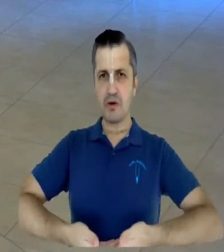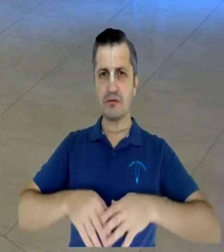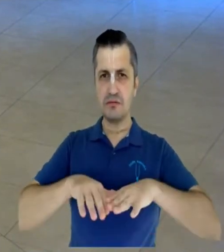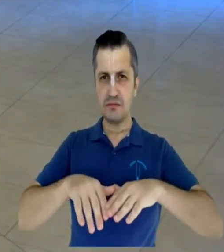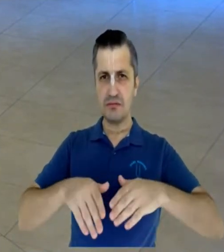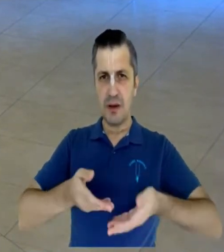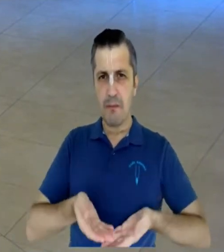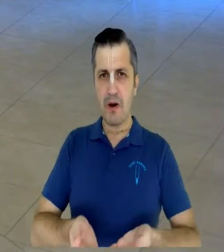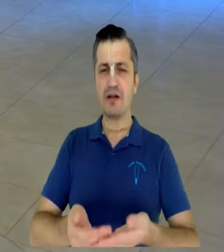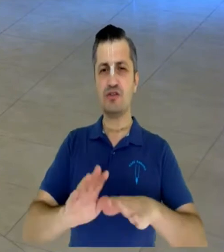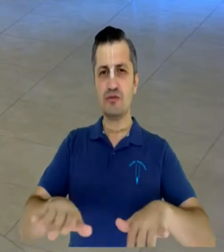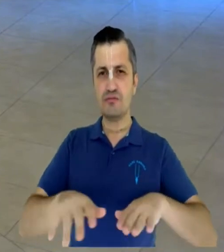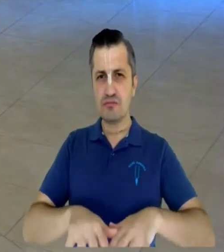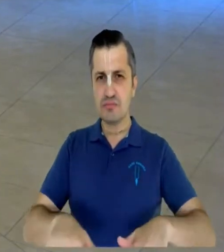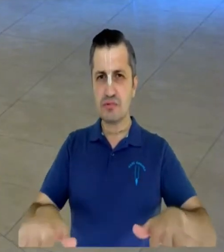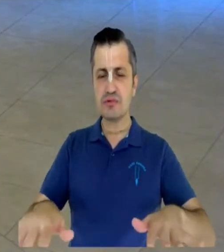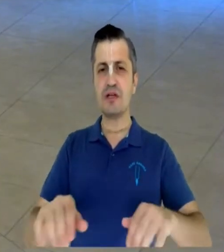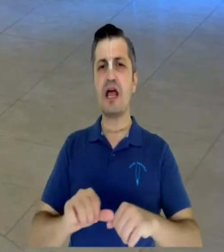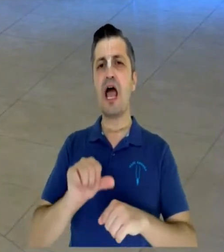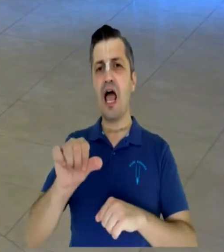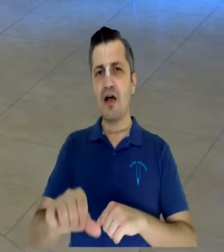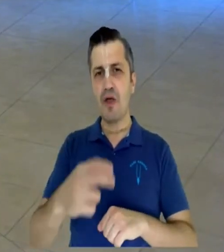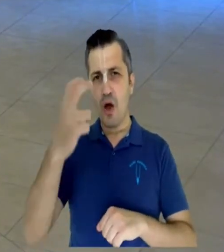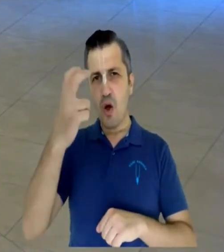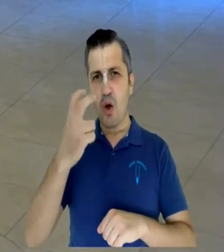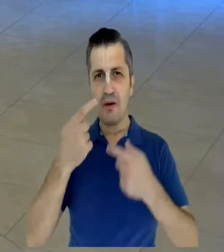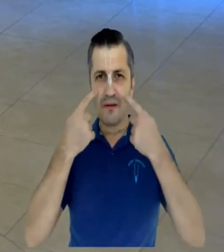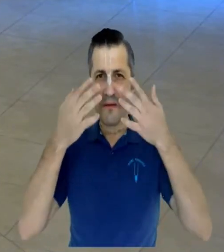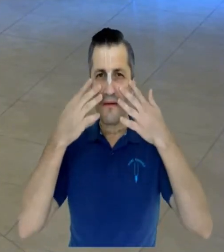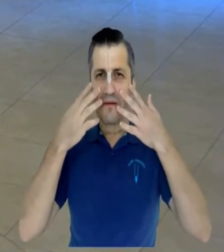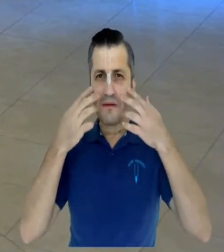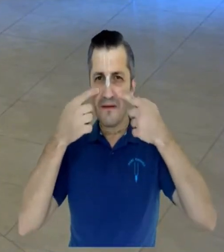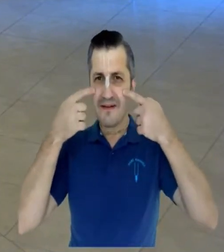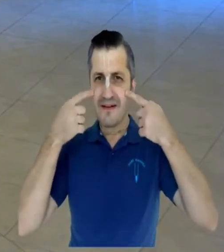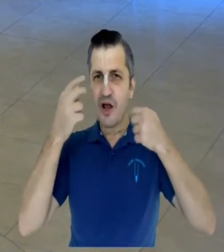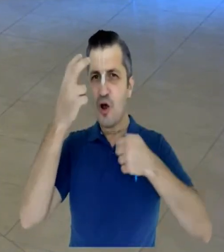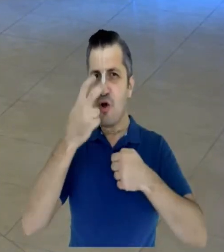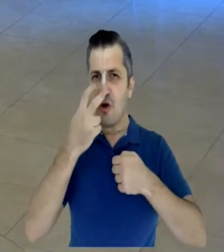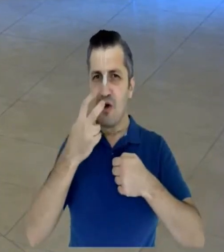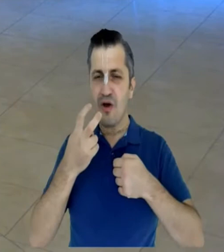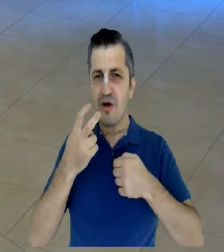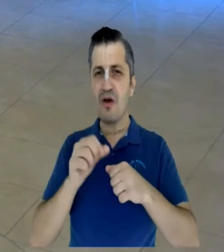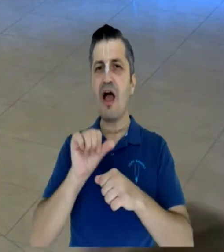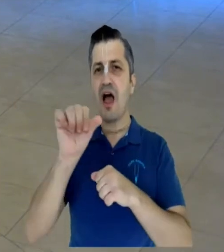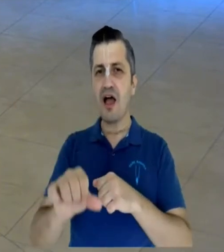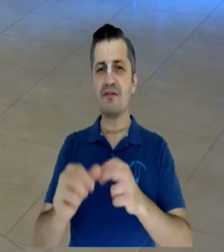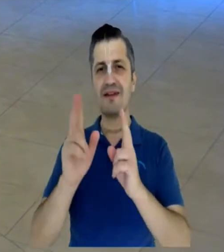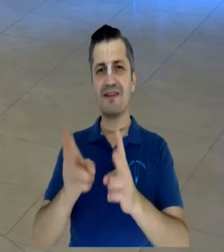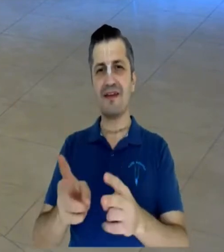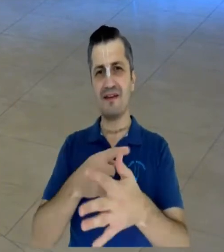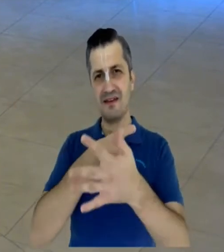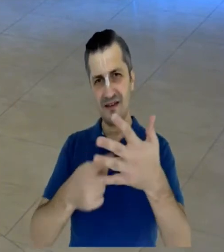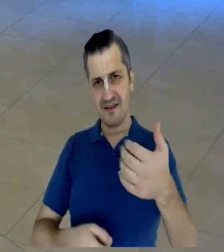everything will eventually start to dwindle and eventually vanish. So this is what